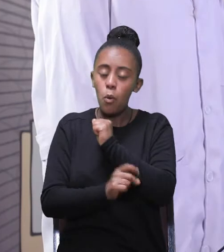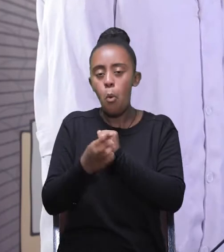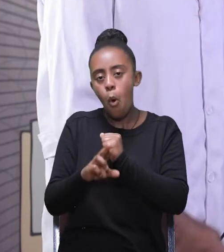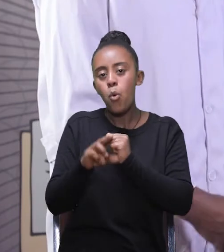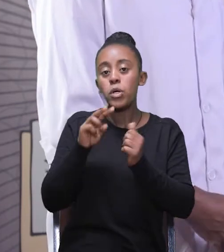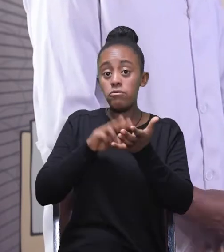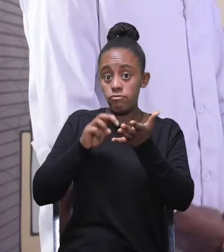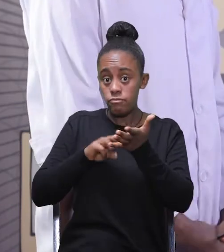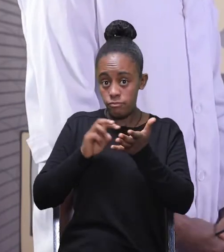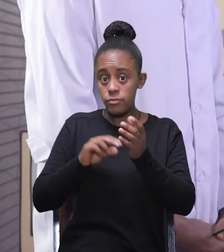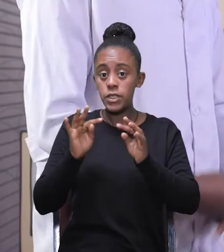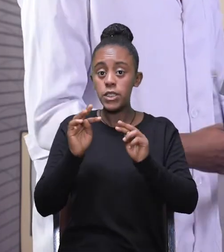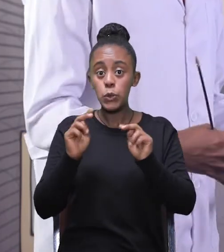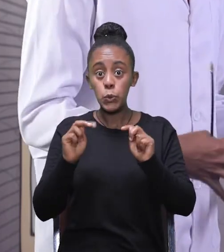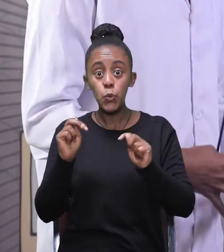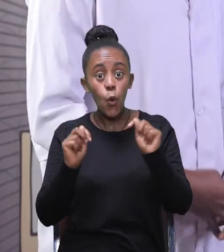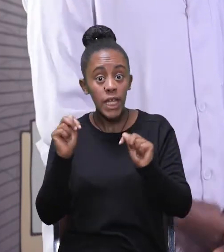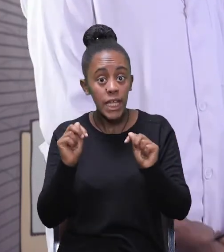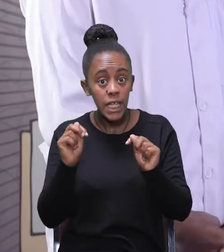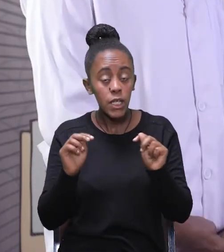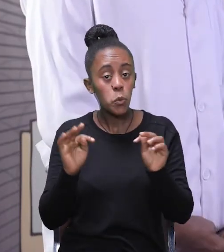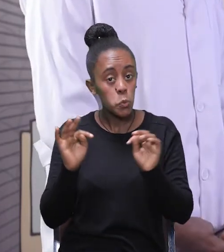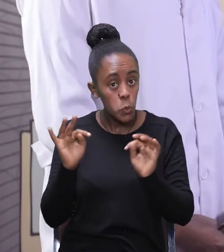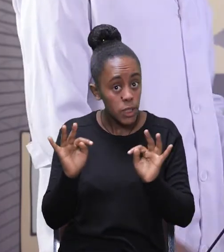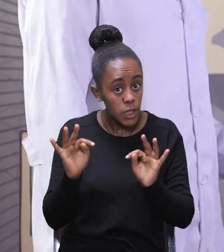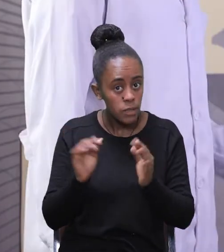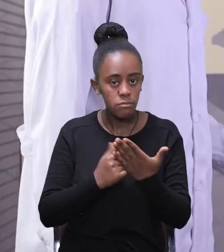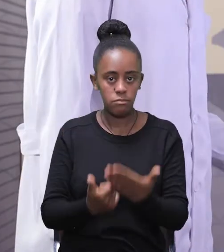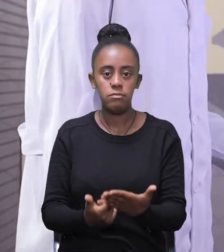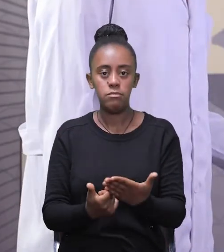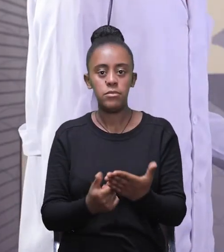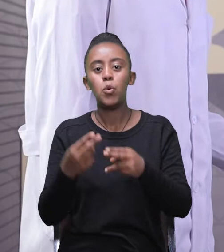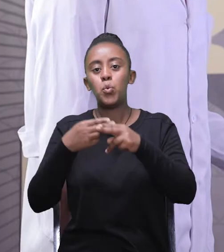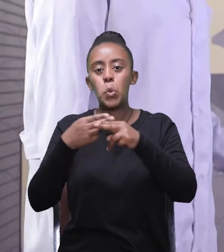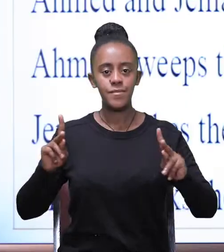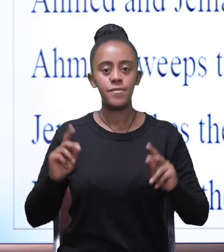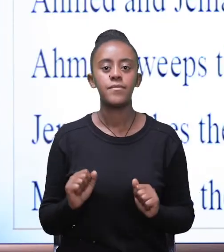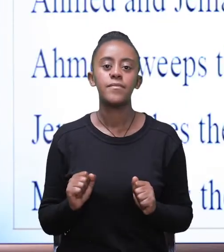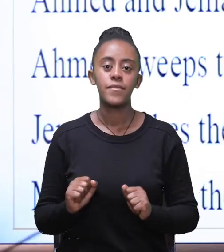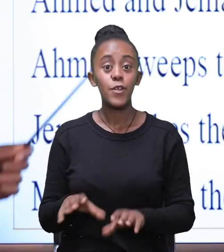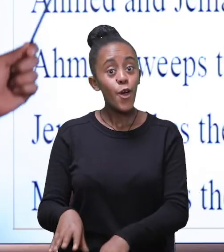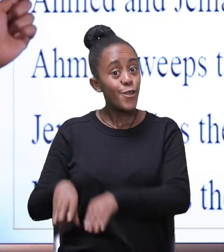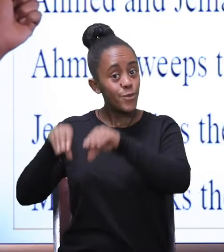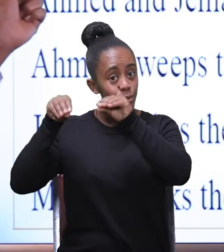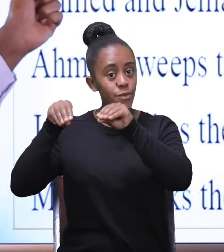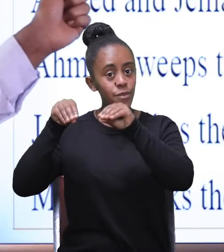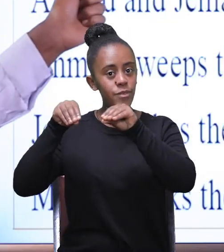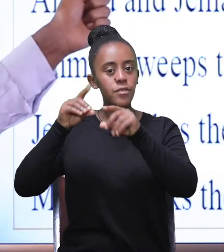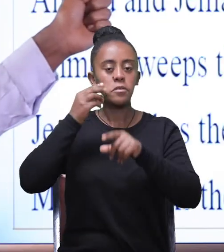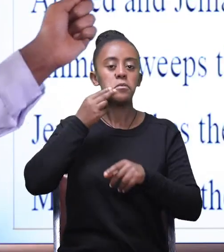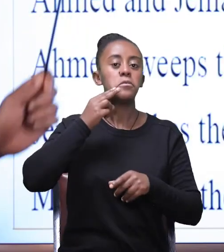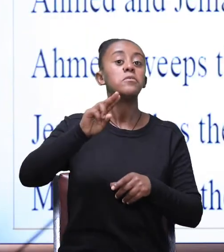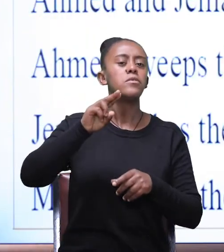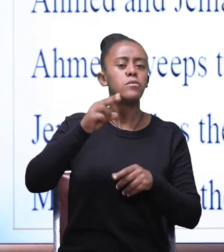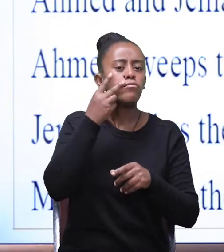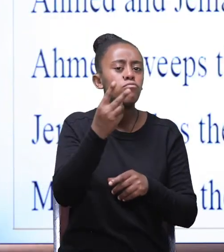in terms of in this story, let me give you a short activity. Let me give you a short activity. Student, look at the direction it